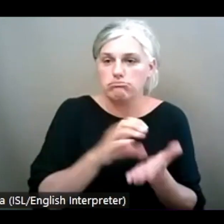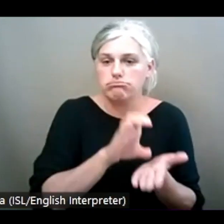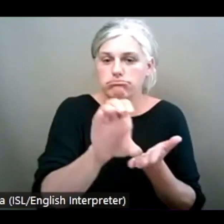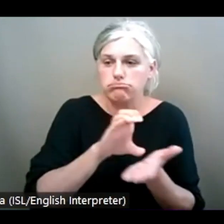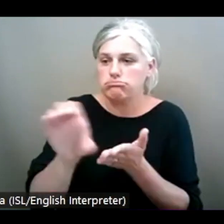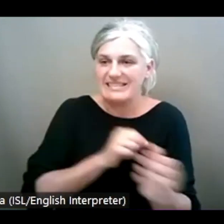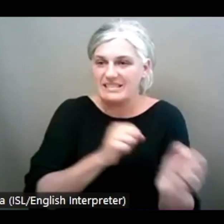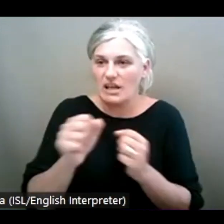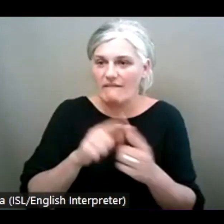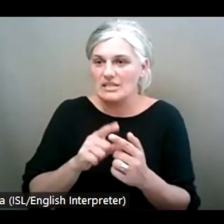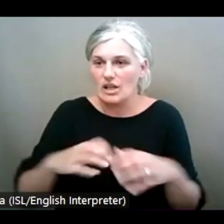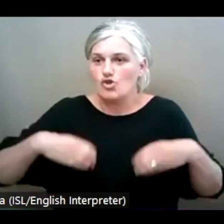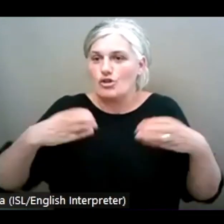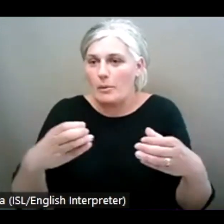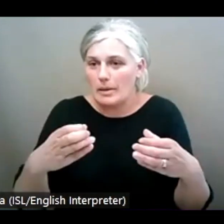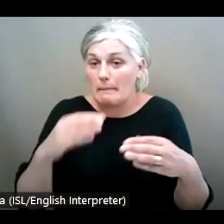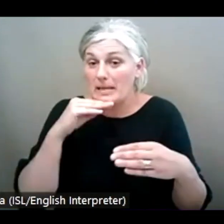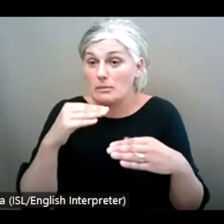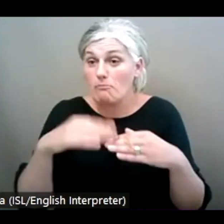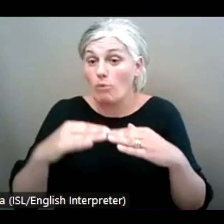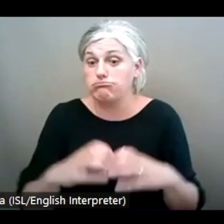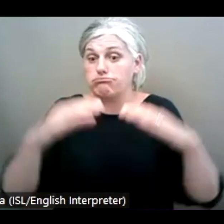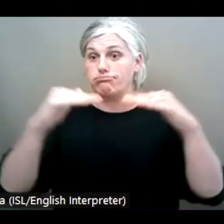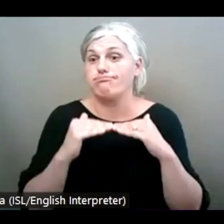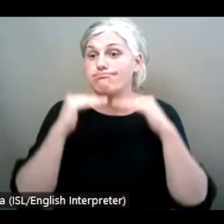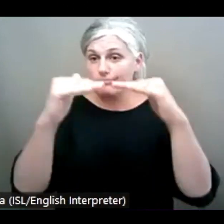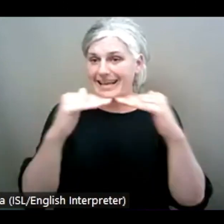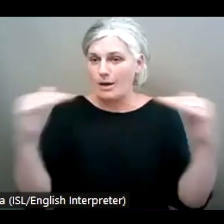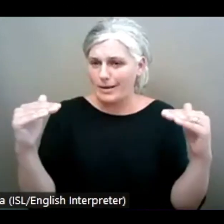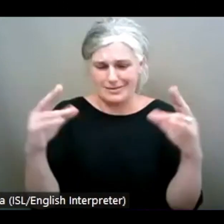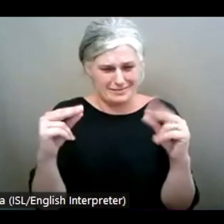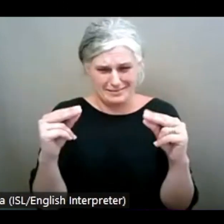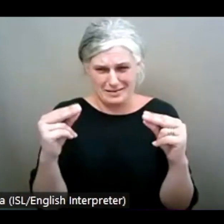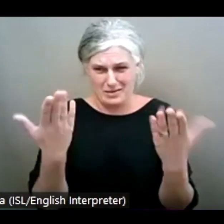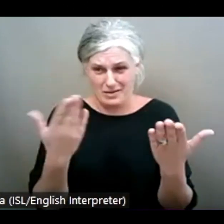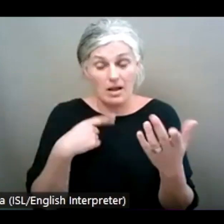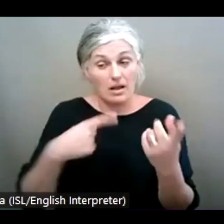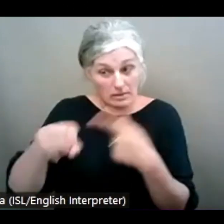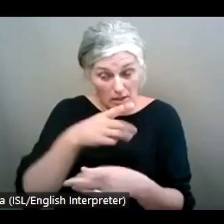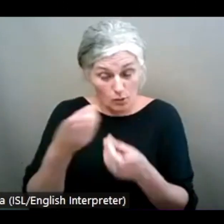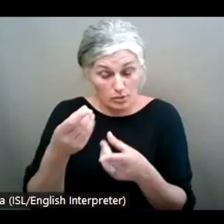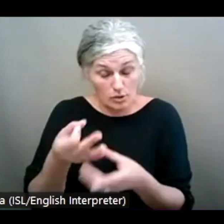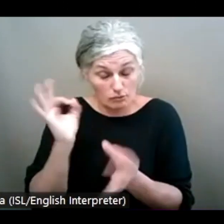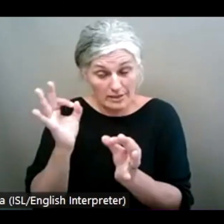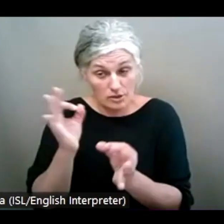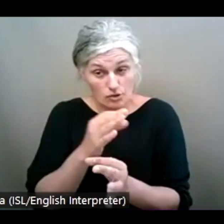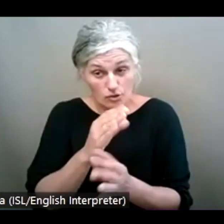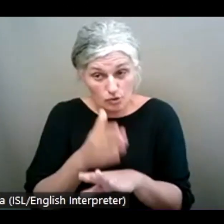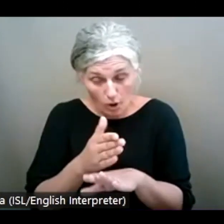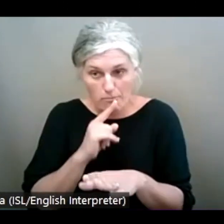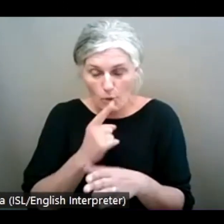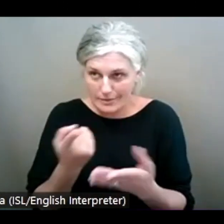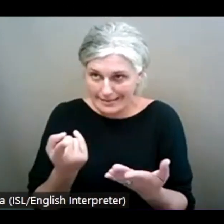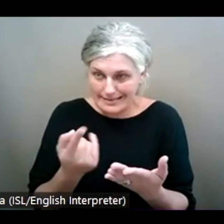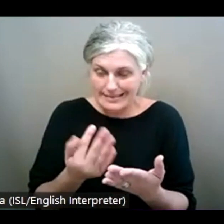it equals more equality and rights. It doesn't. It means there's more services, and they do a great job, and they're doing their thing. But what it comes down to is that